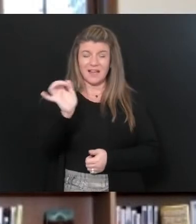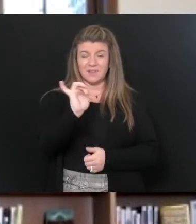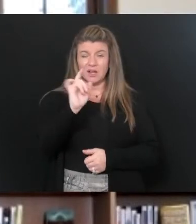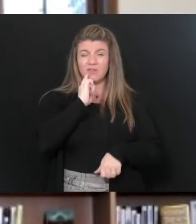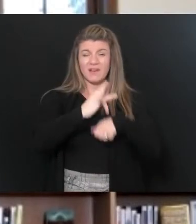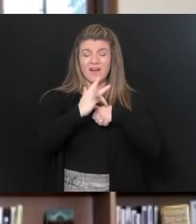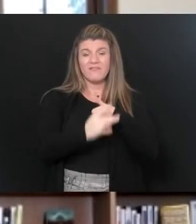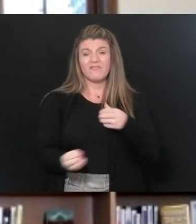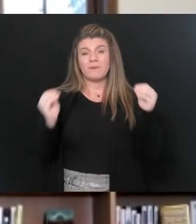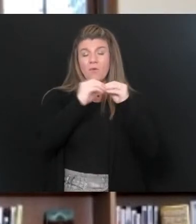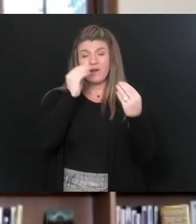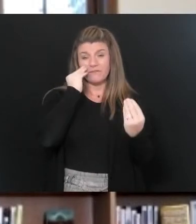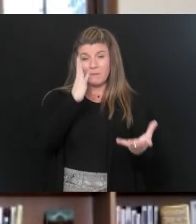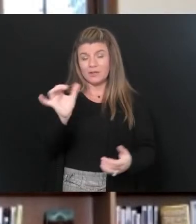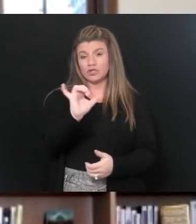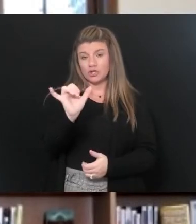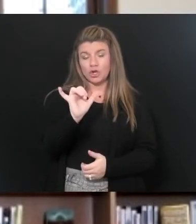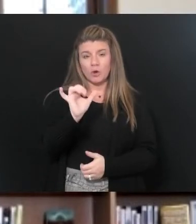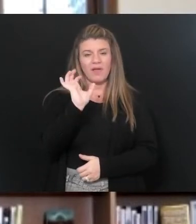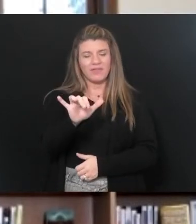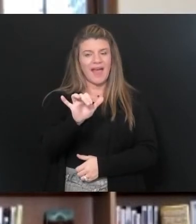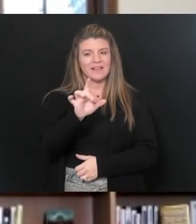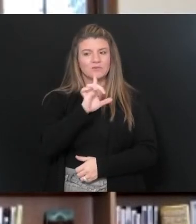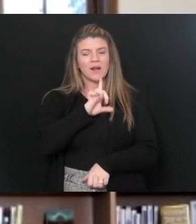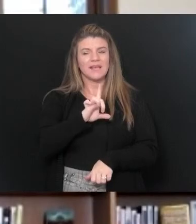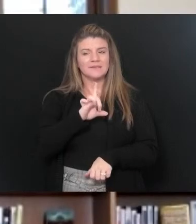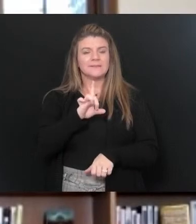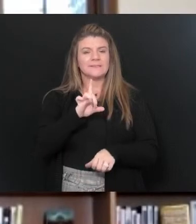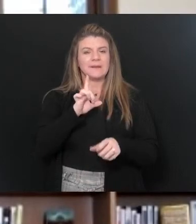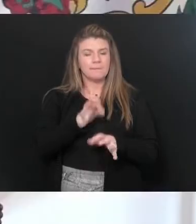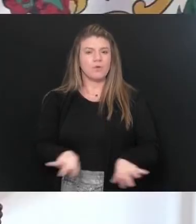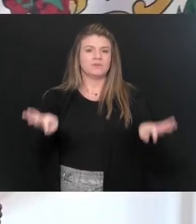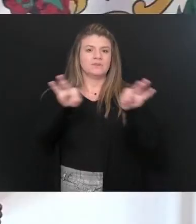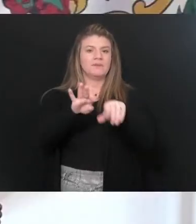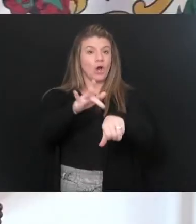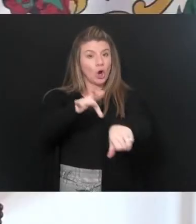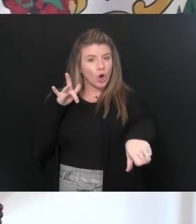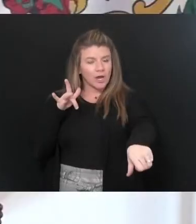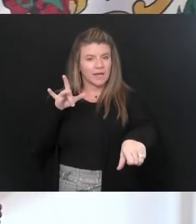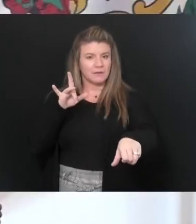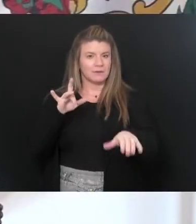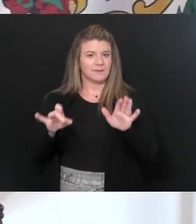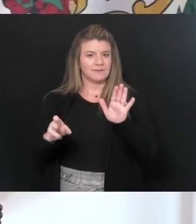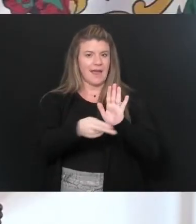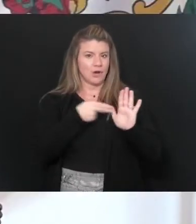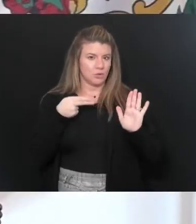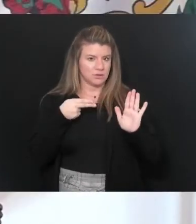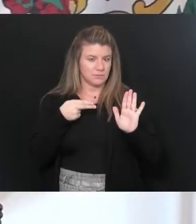more information, but definitely need to be diagnosed early with COVID-19. Thank you.